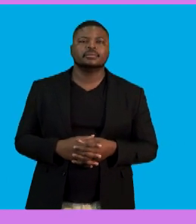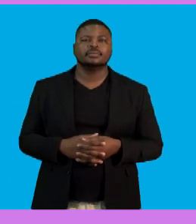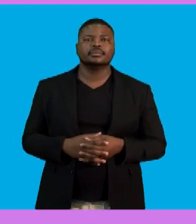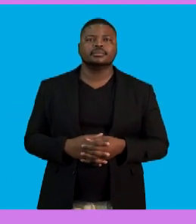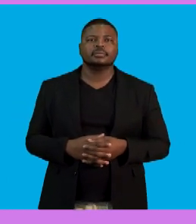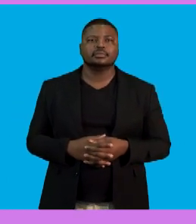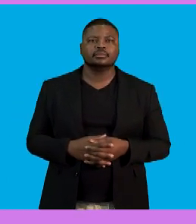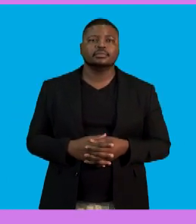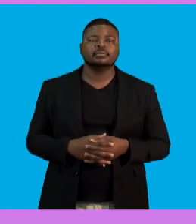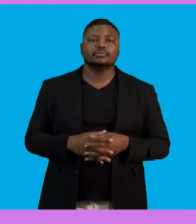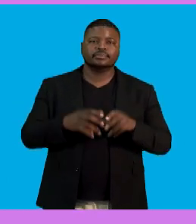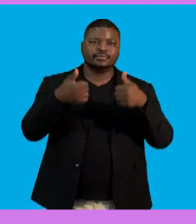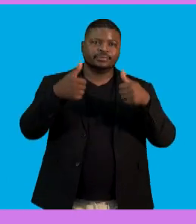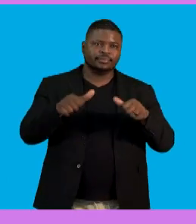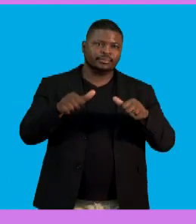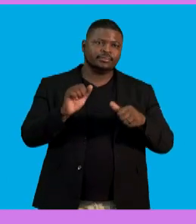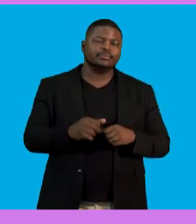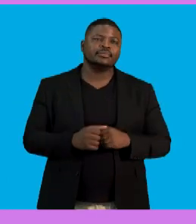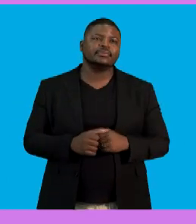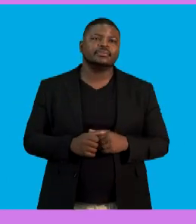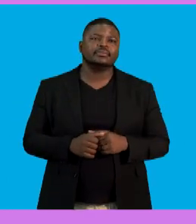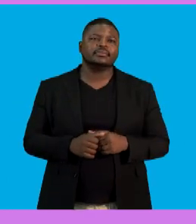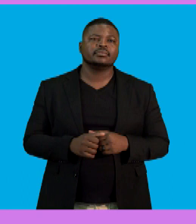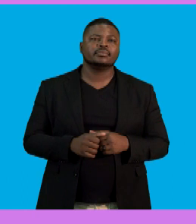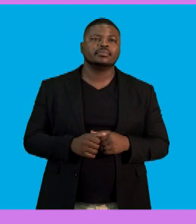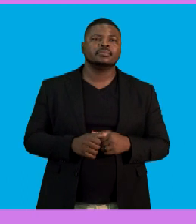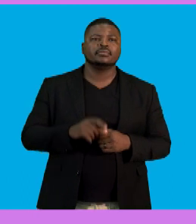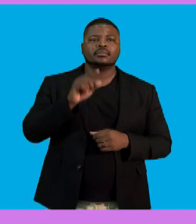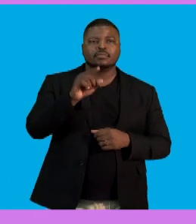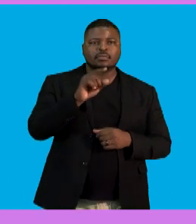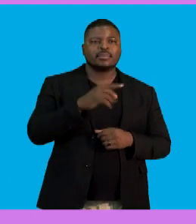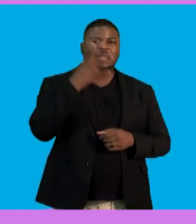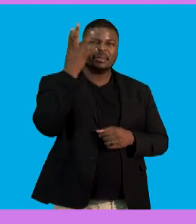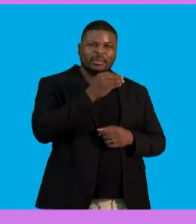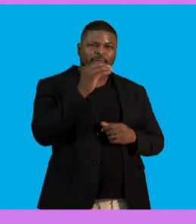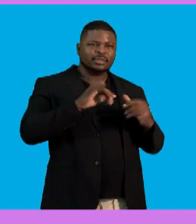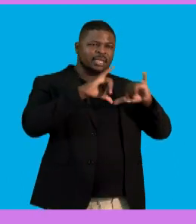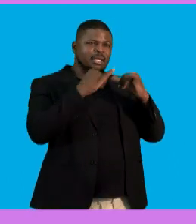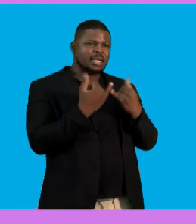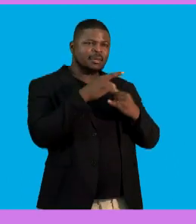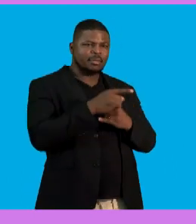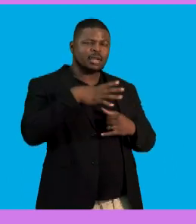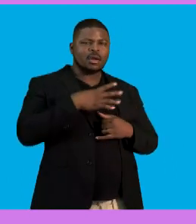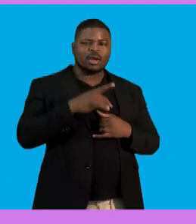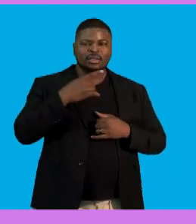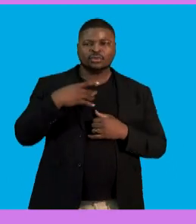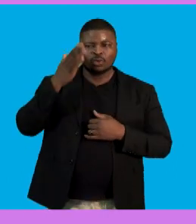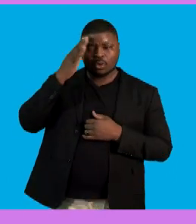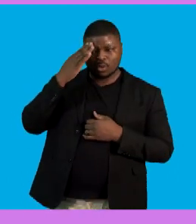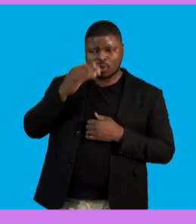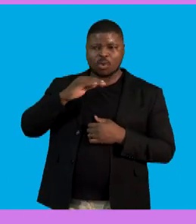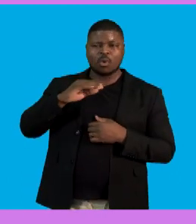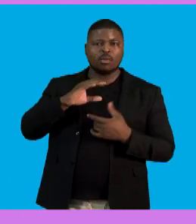Okay, let's look at the next one. A leading beauty company wants to know how satisfied their clients are with their